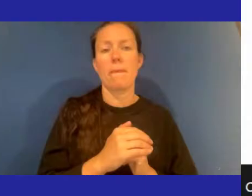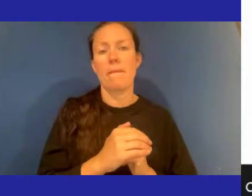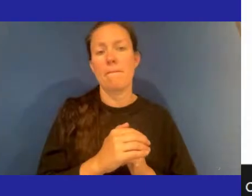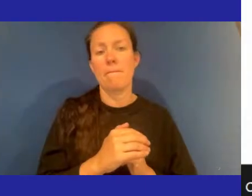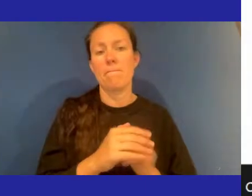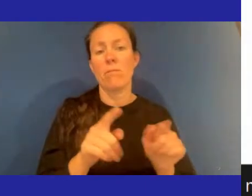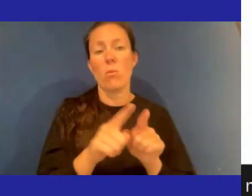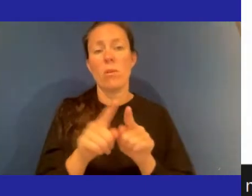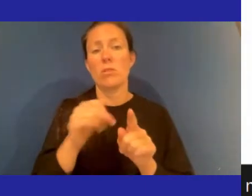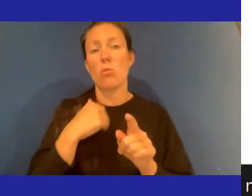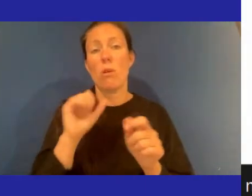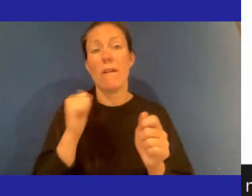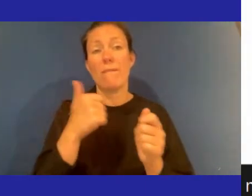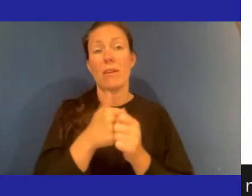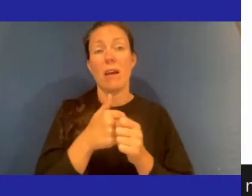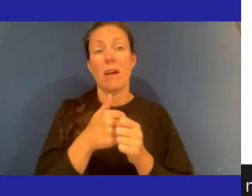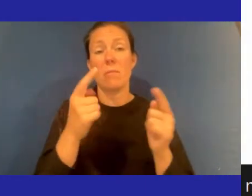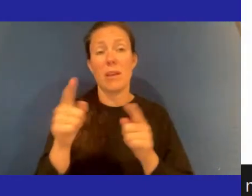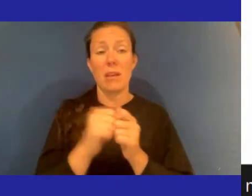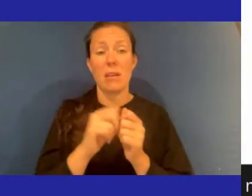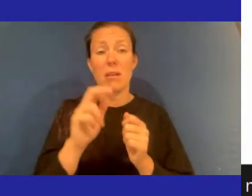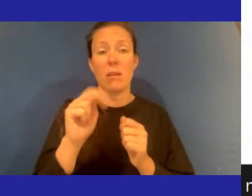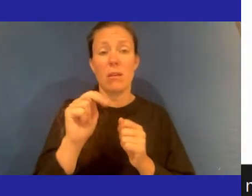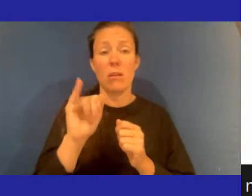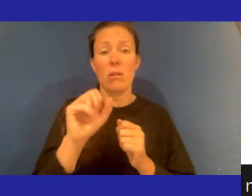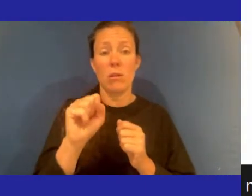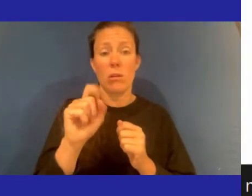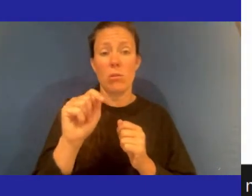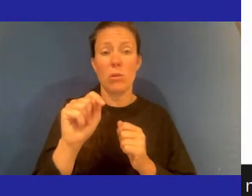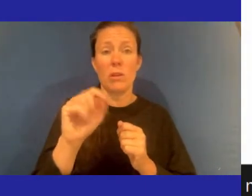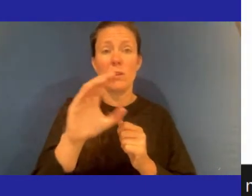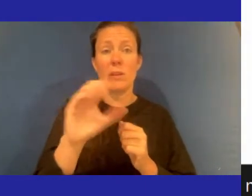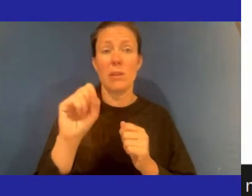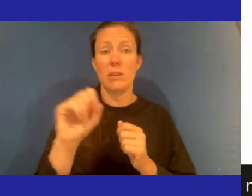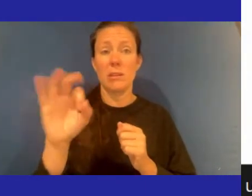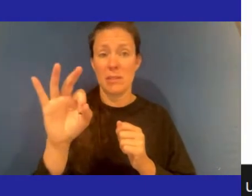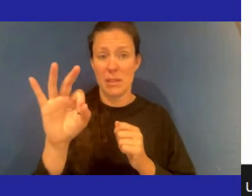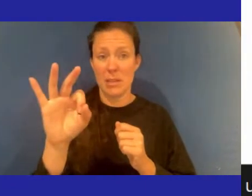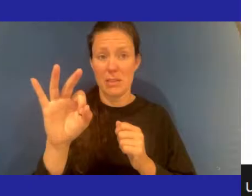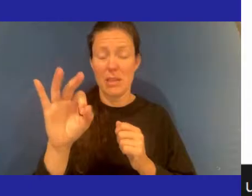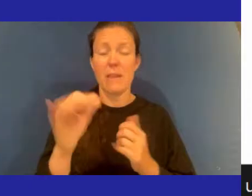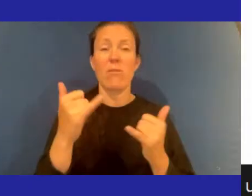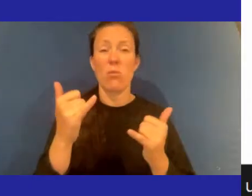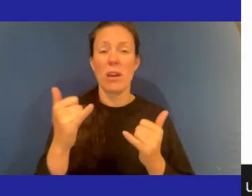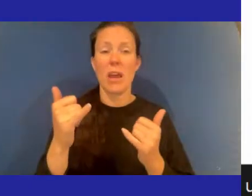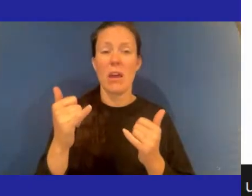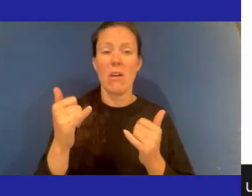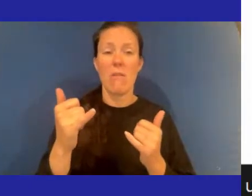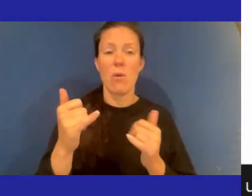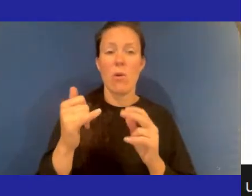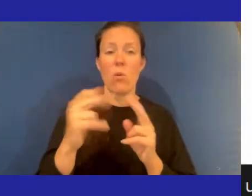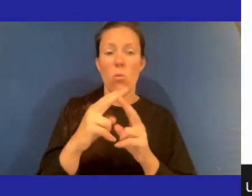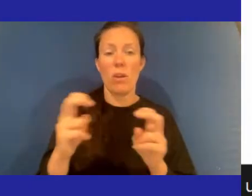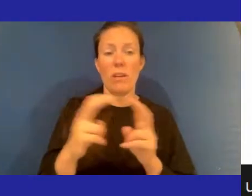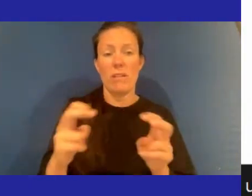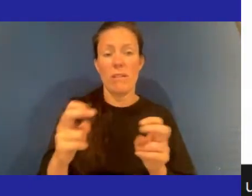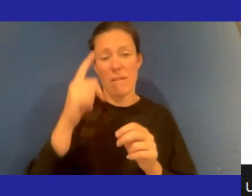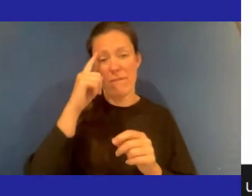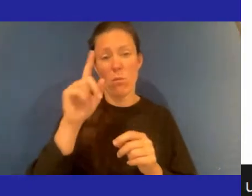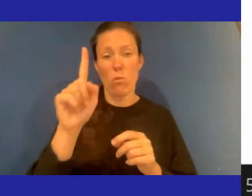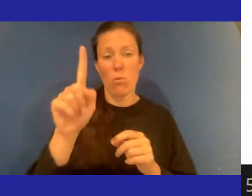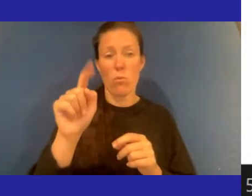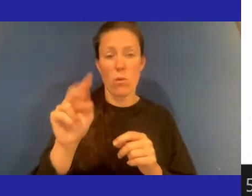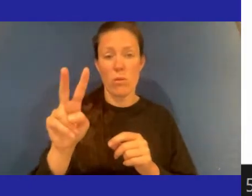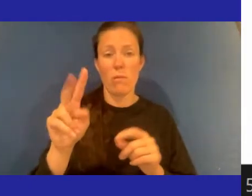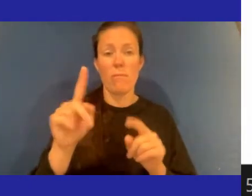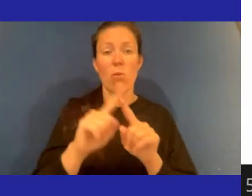update happening with NIST CSF. Currently, we've assessed ourselves against 1.2. We're going to be assessing ourselves